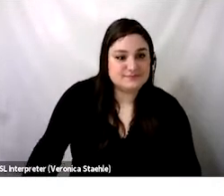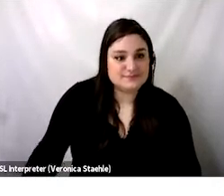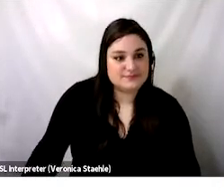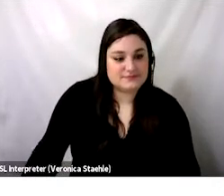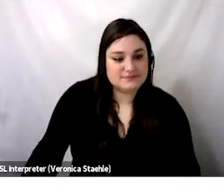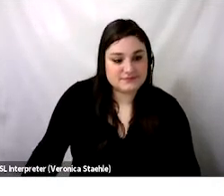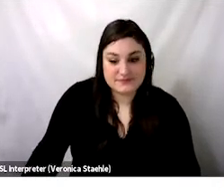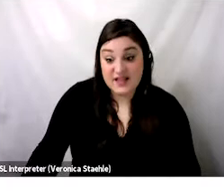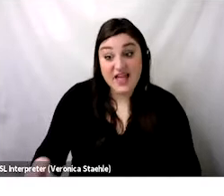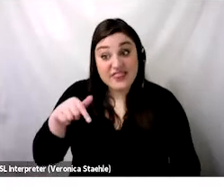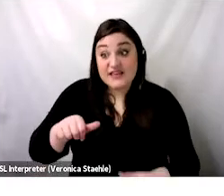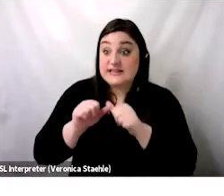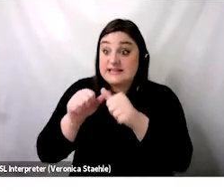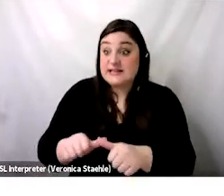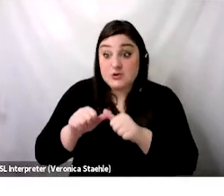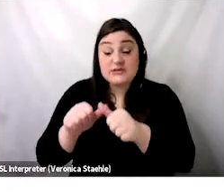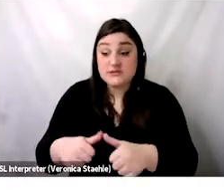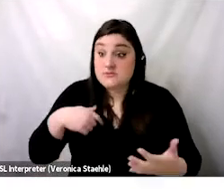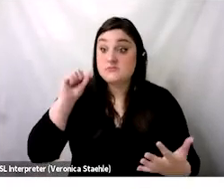the 1830